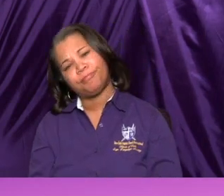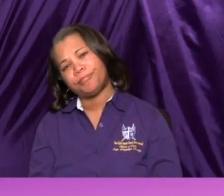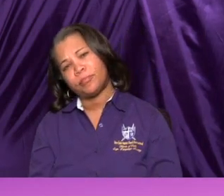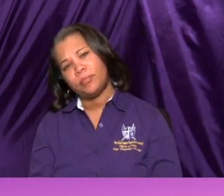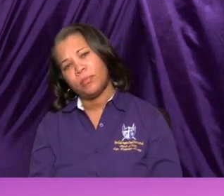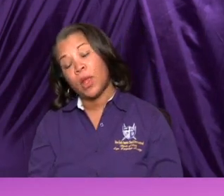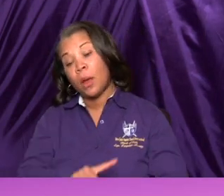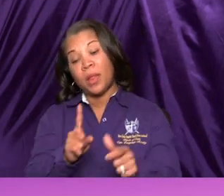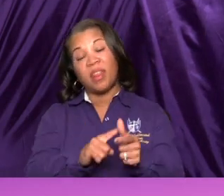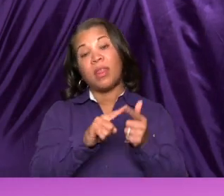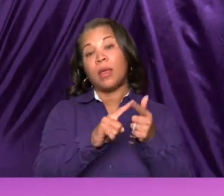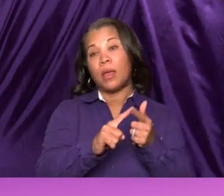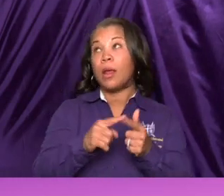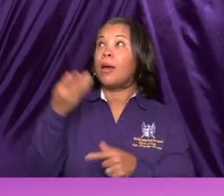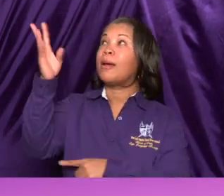But then he said, I see you.